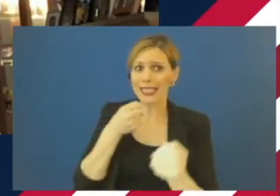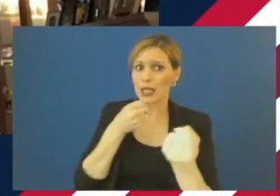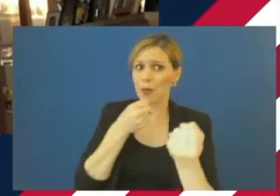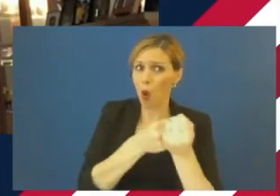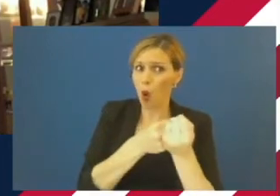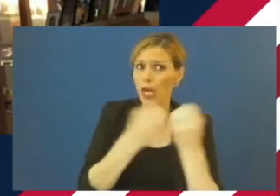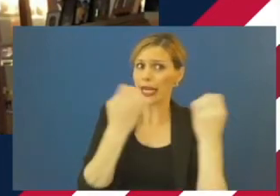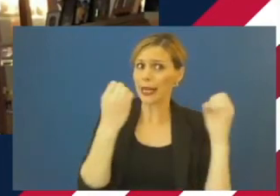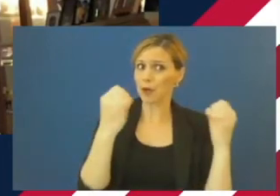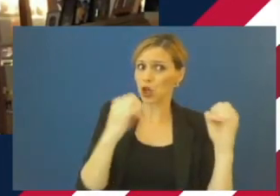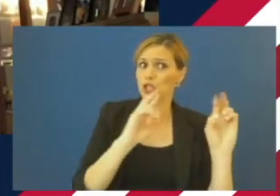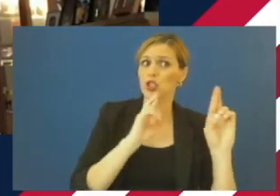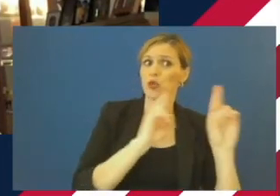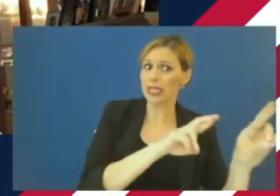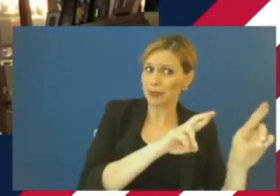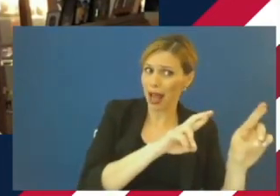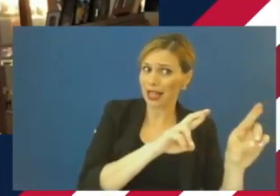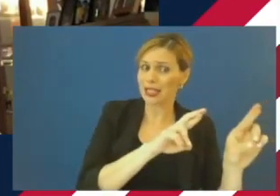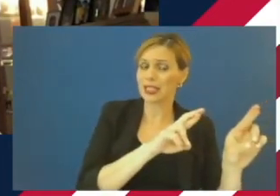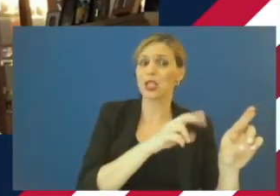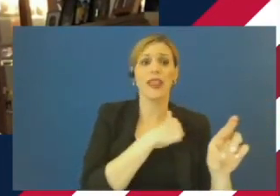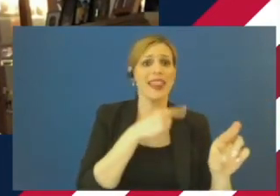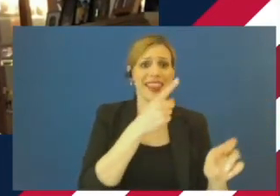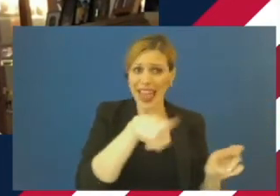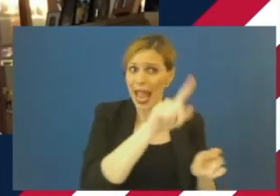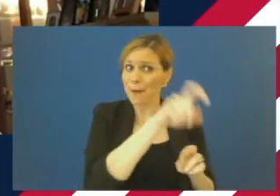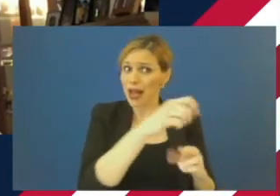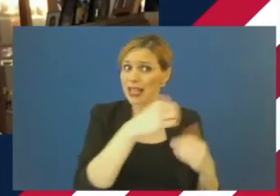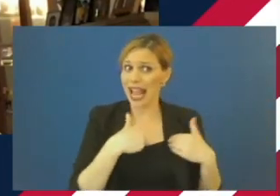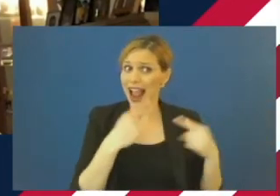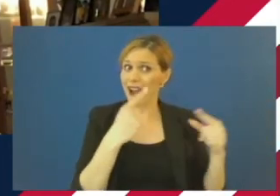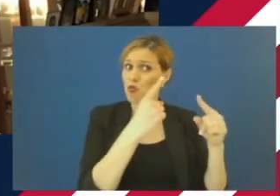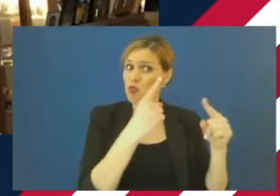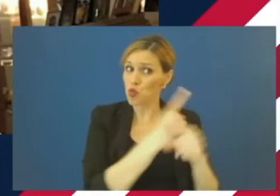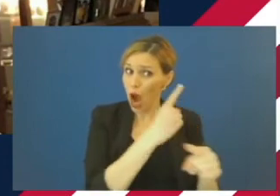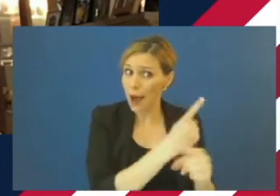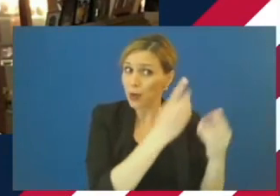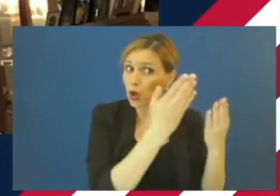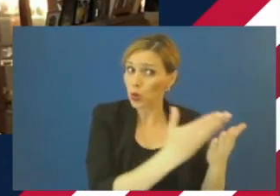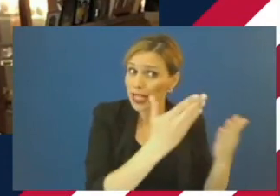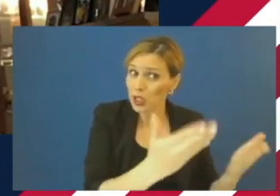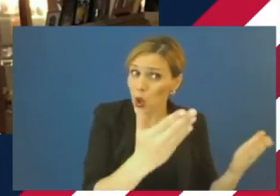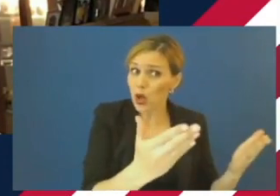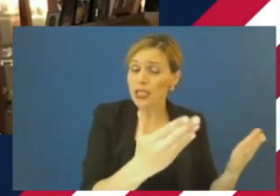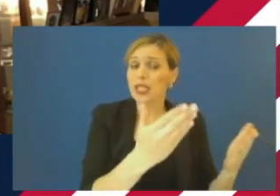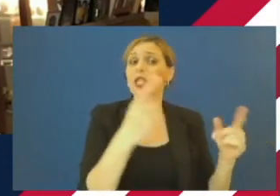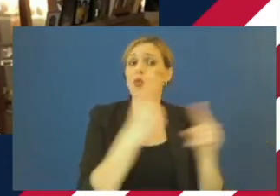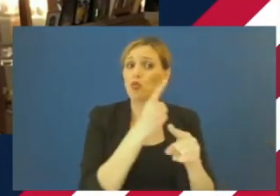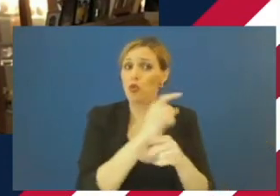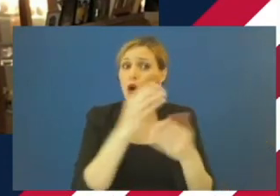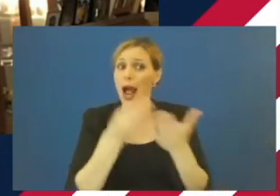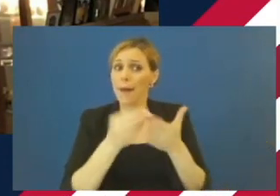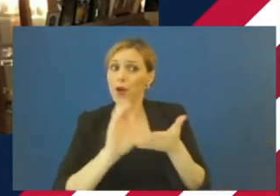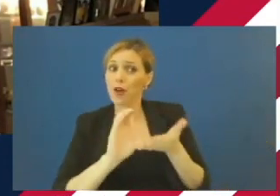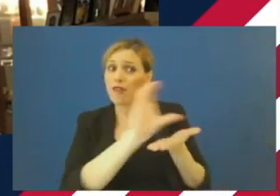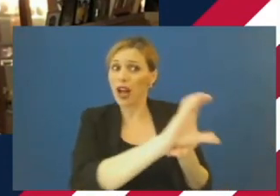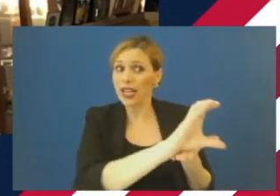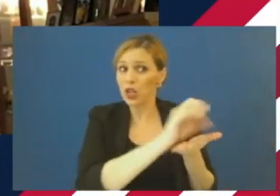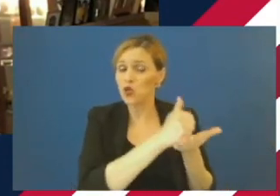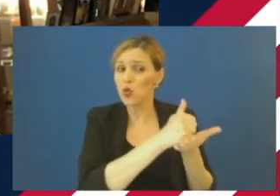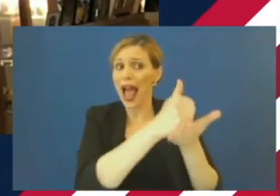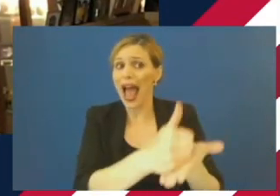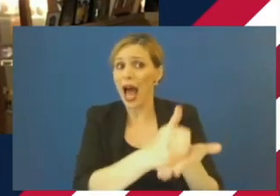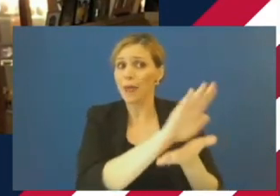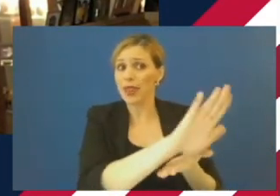they have the proper resources and funding to do their jobs, serving their communities while staying safe and healthy.